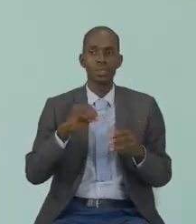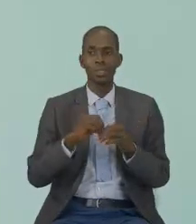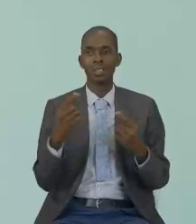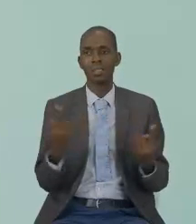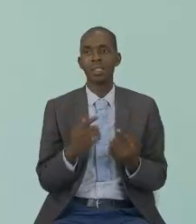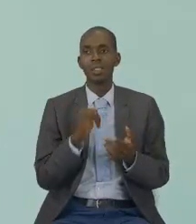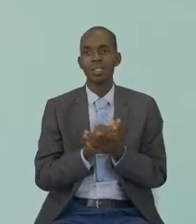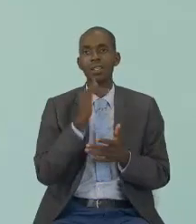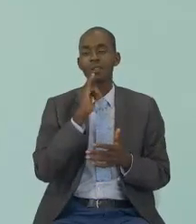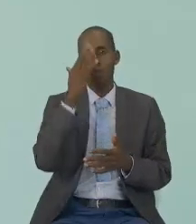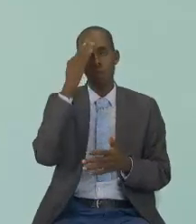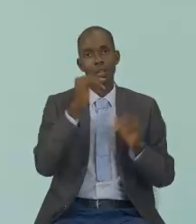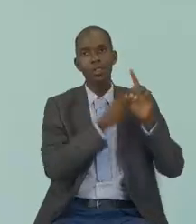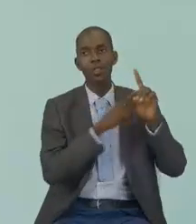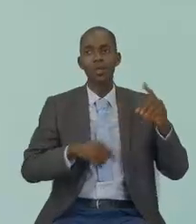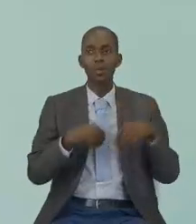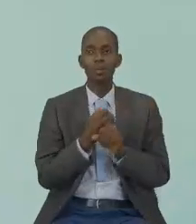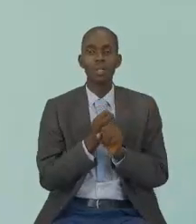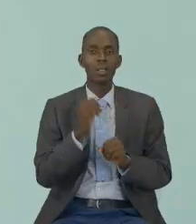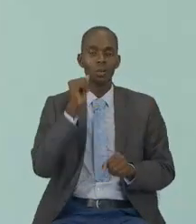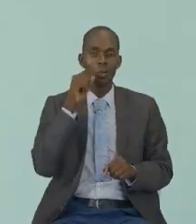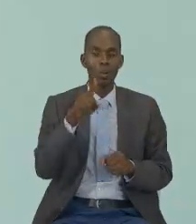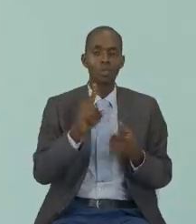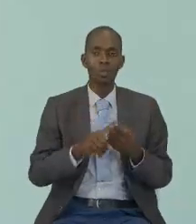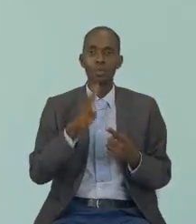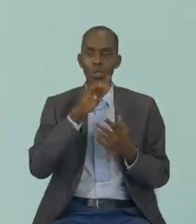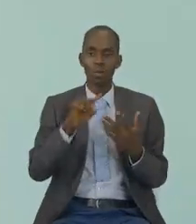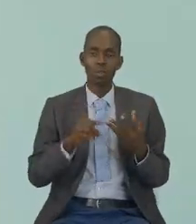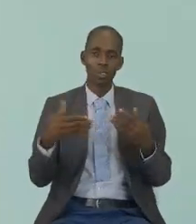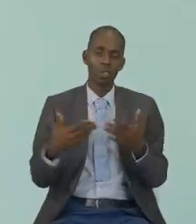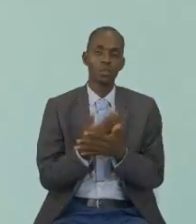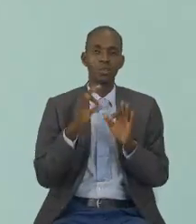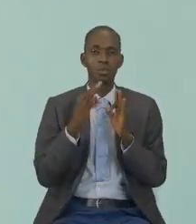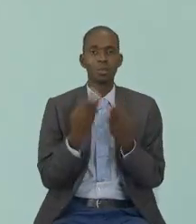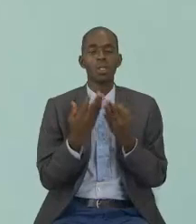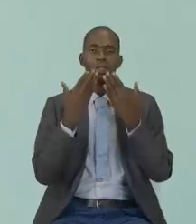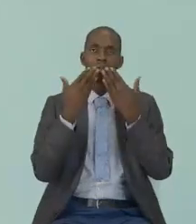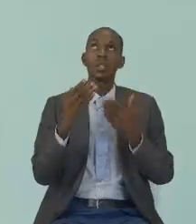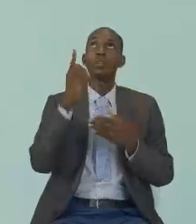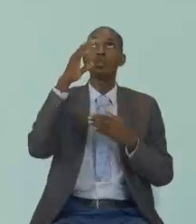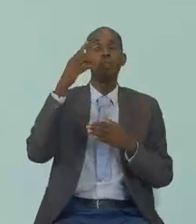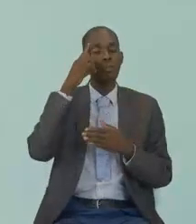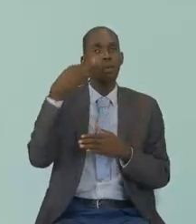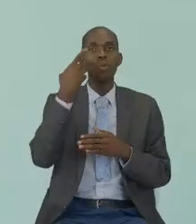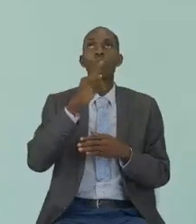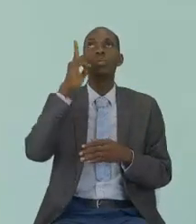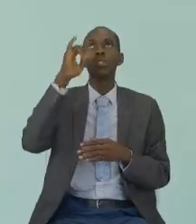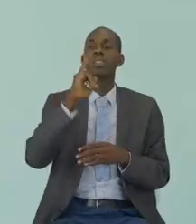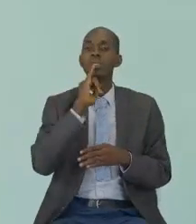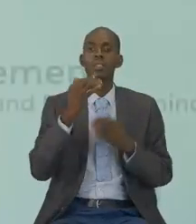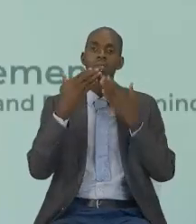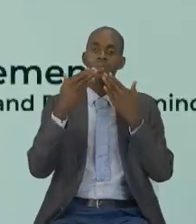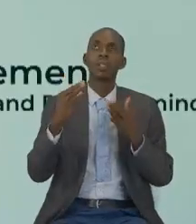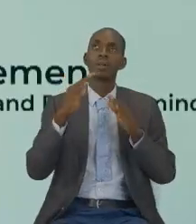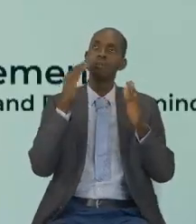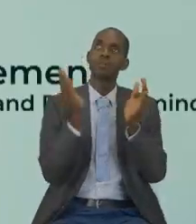among the people that would come to His family now. And I give Him glory for who He is. I praise Him for everything. I give thanks and